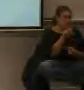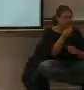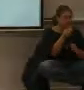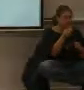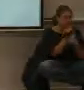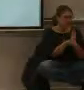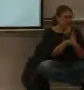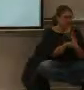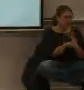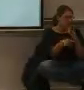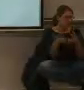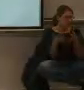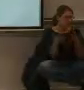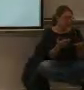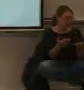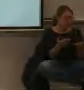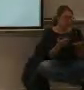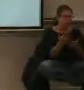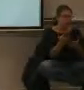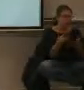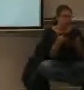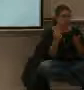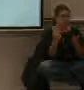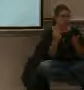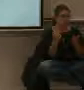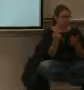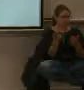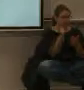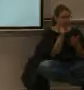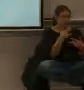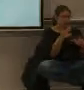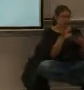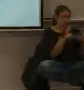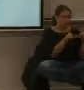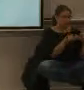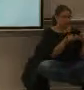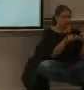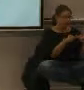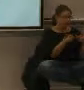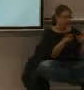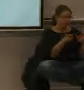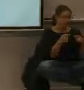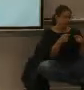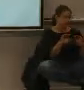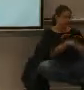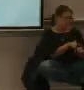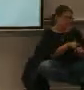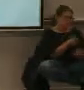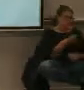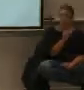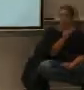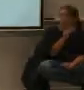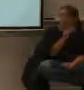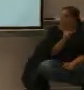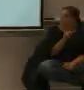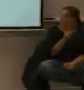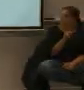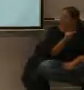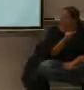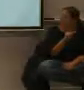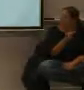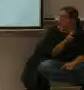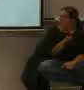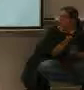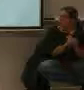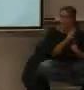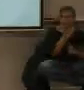there now, and some of the other ones, they don't tend to last as long. Atrazine is probably the